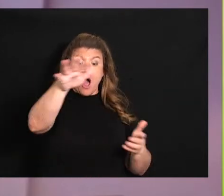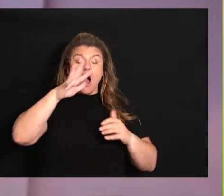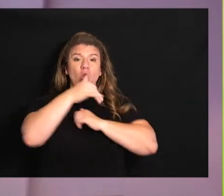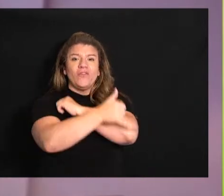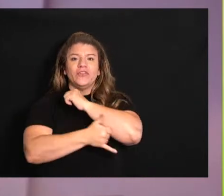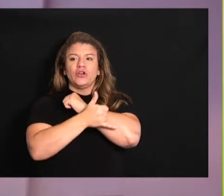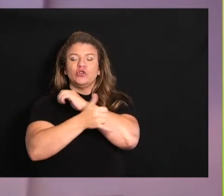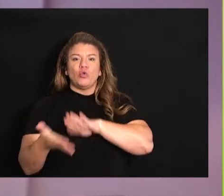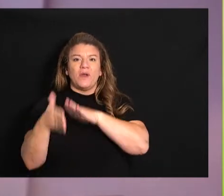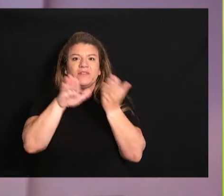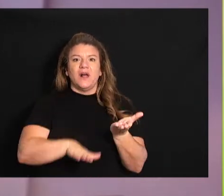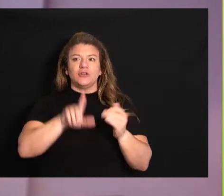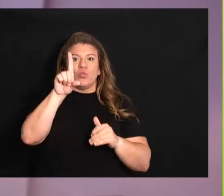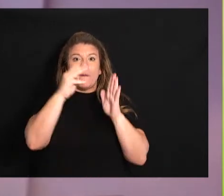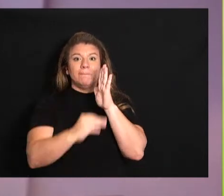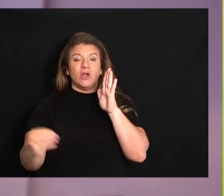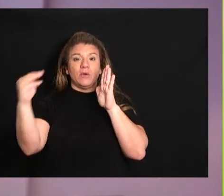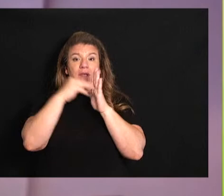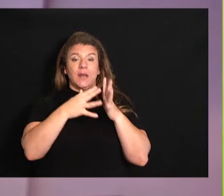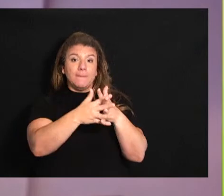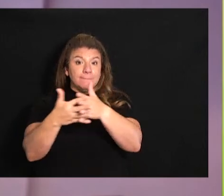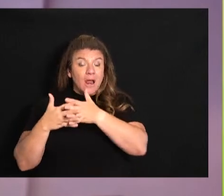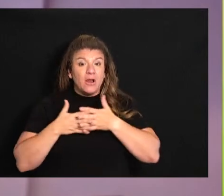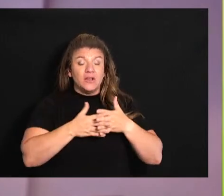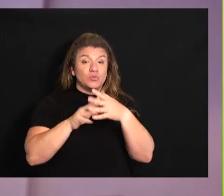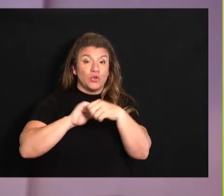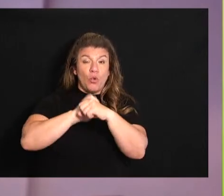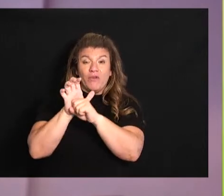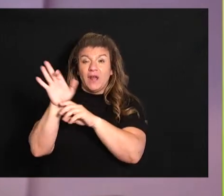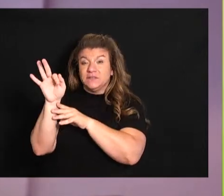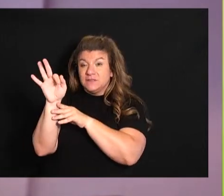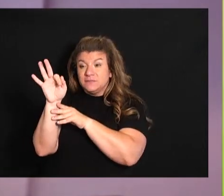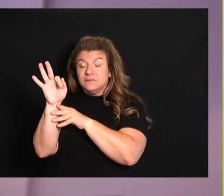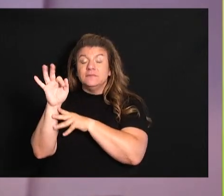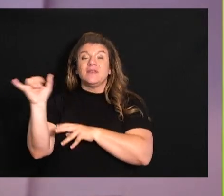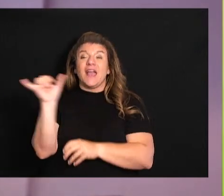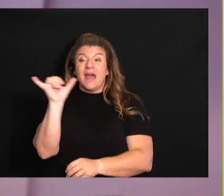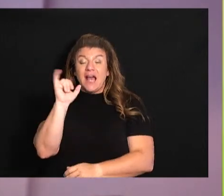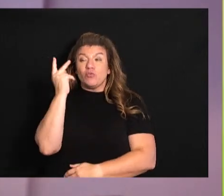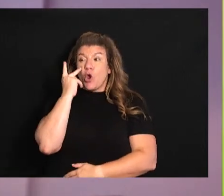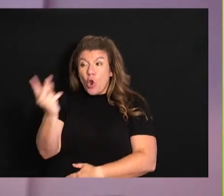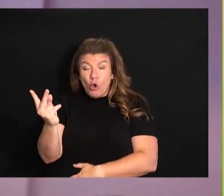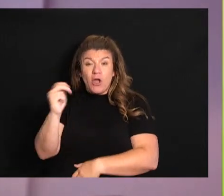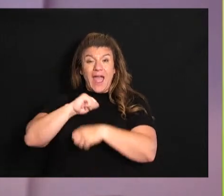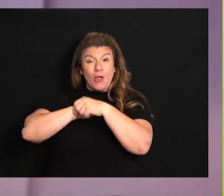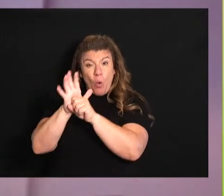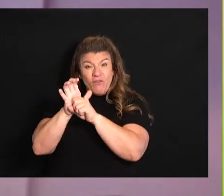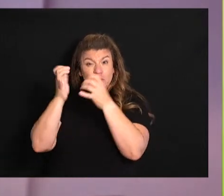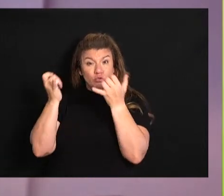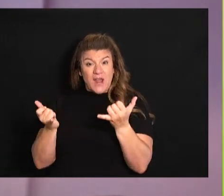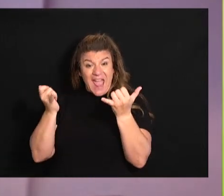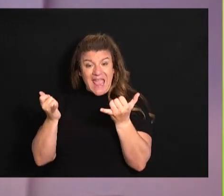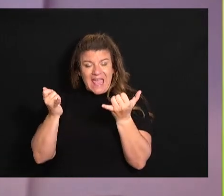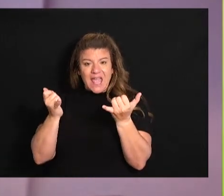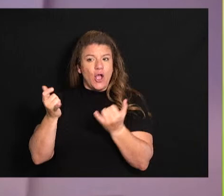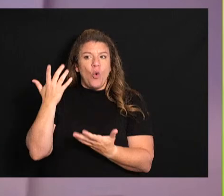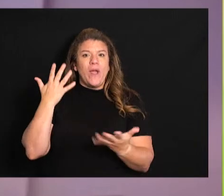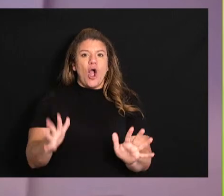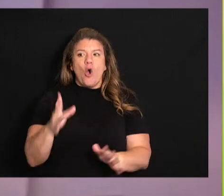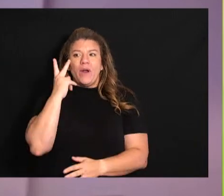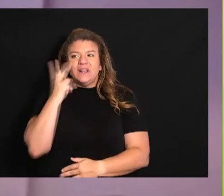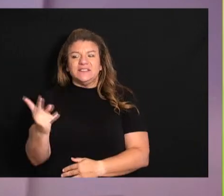million Americans with COVID-19. And as we look at COVID today, we see that the